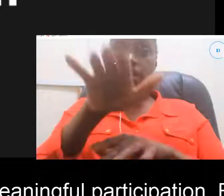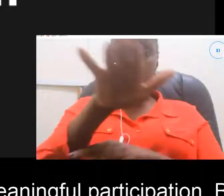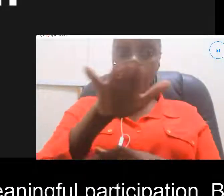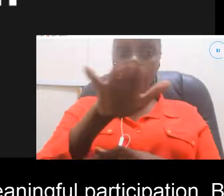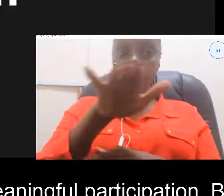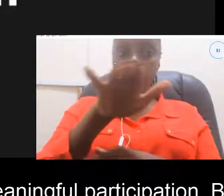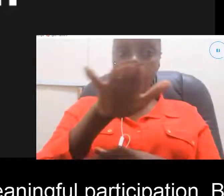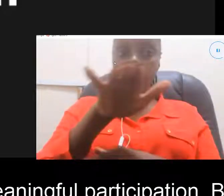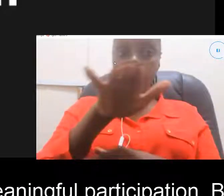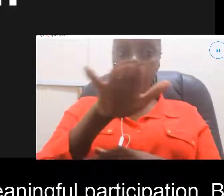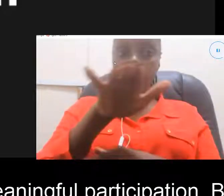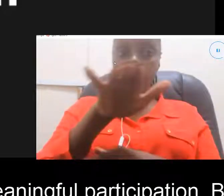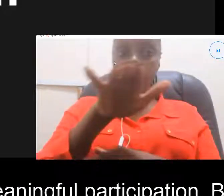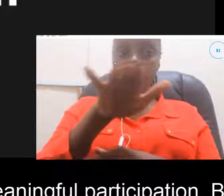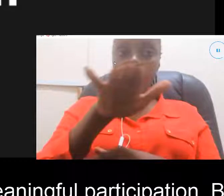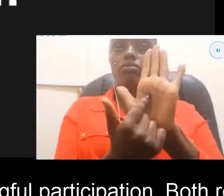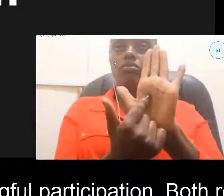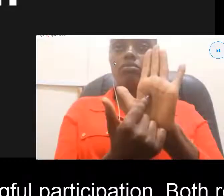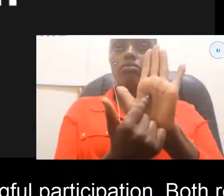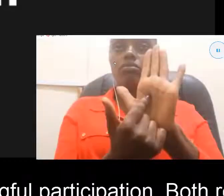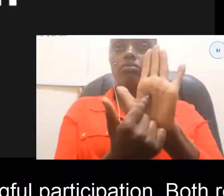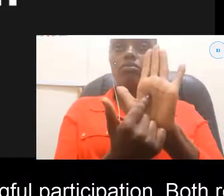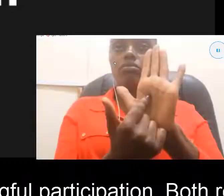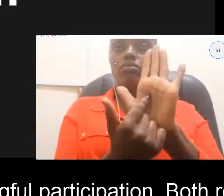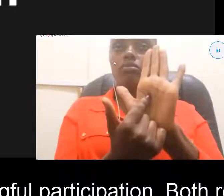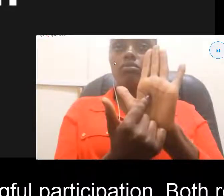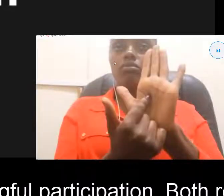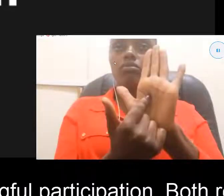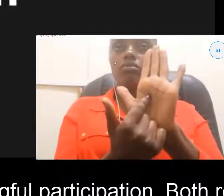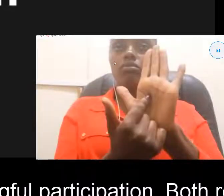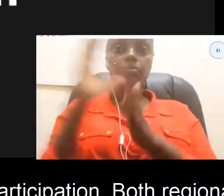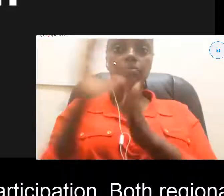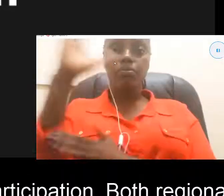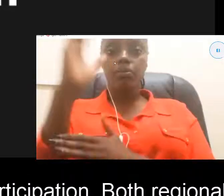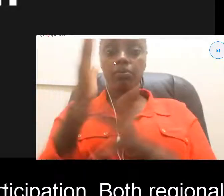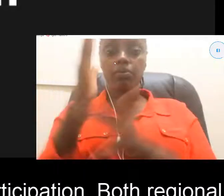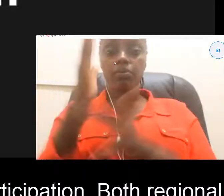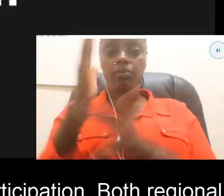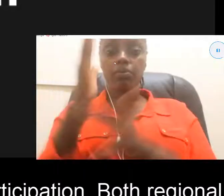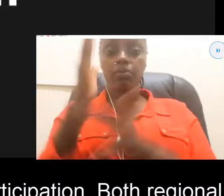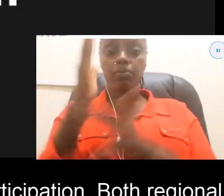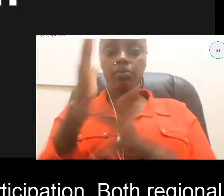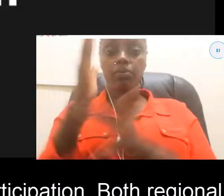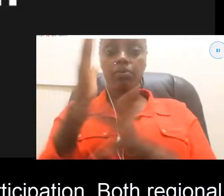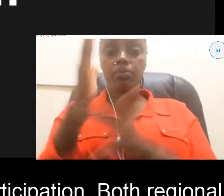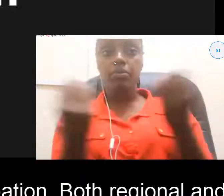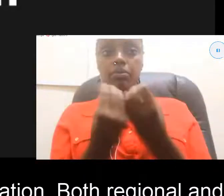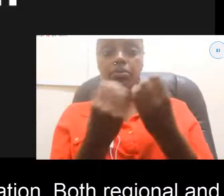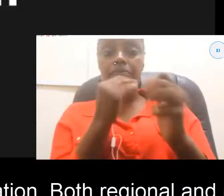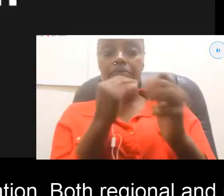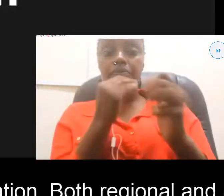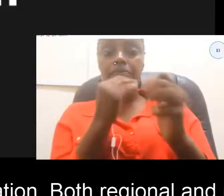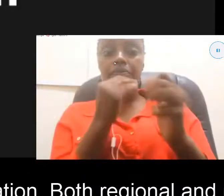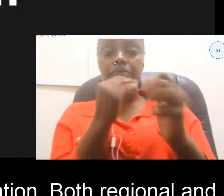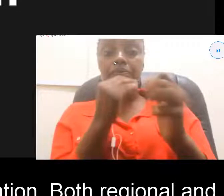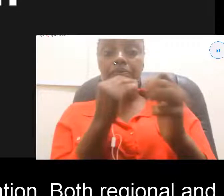the civil and freedom rights, and other organizations are working also in the area